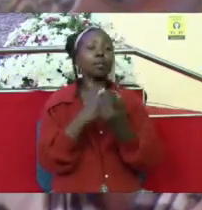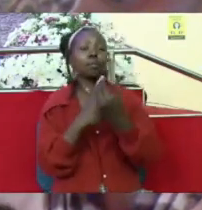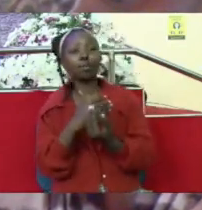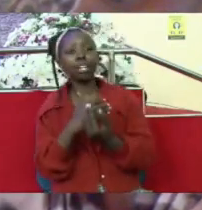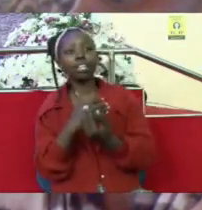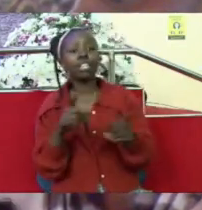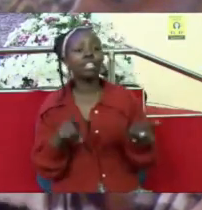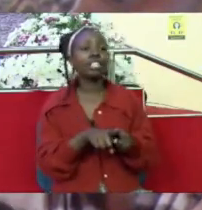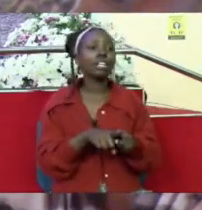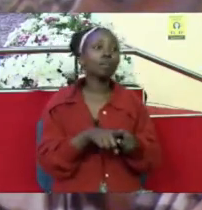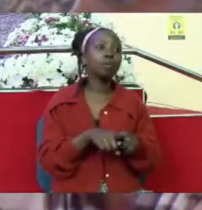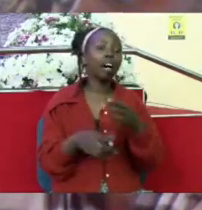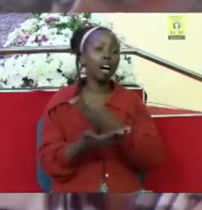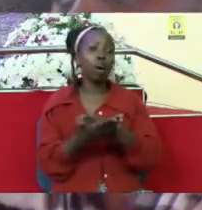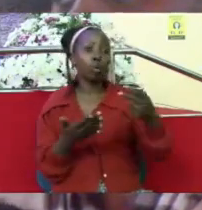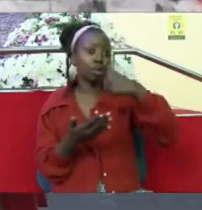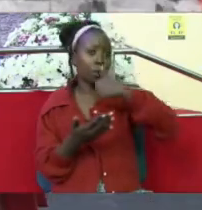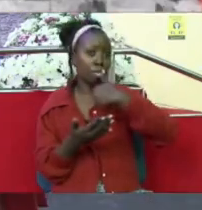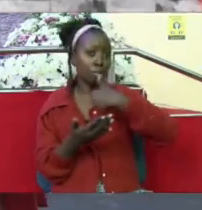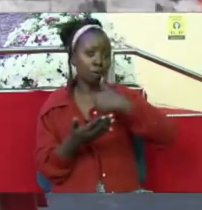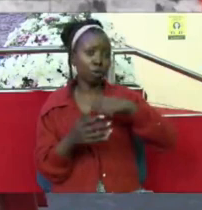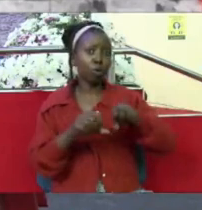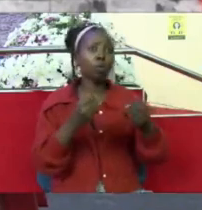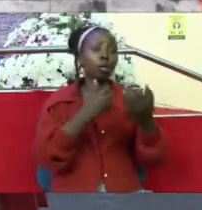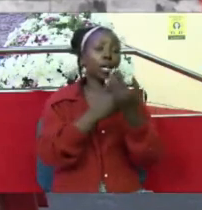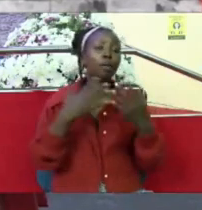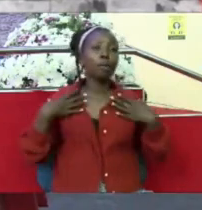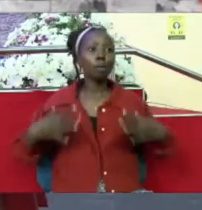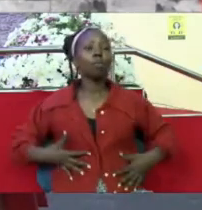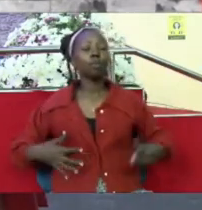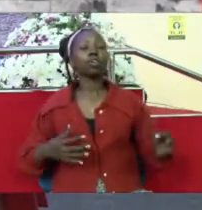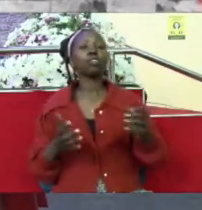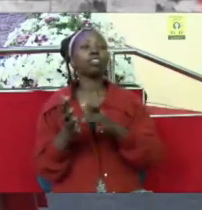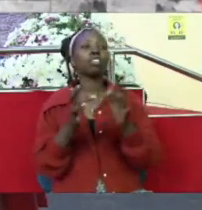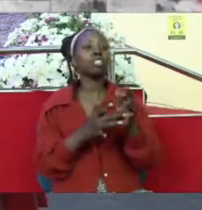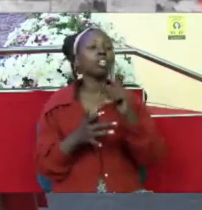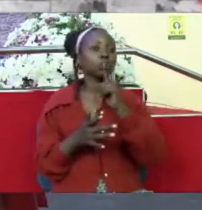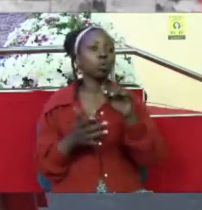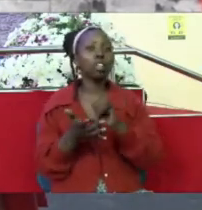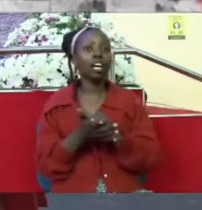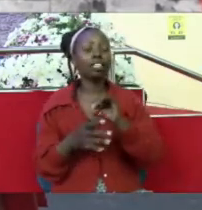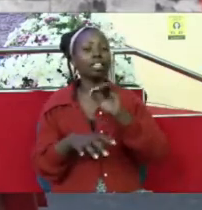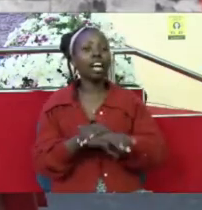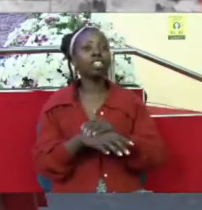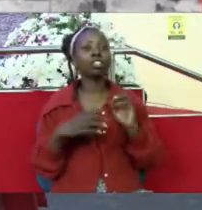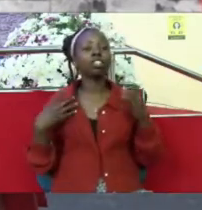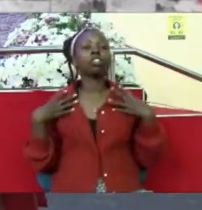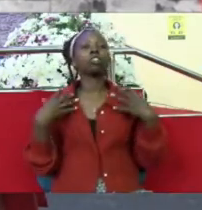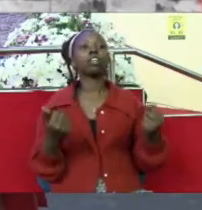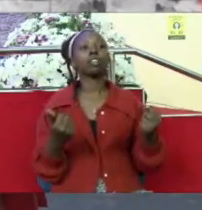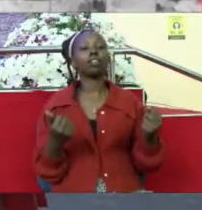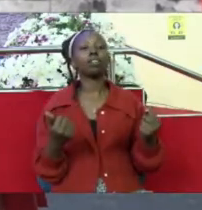and Savior. Mwili uvunjika wa Bwana yetu Yesu Kristo. For us to have strength. Ili tuweze na kuwa na nguvu. Blessed be the name of the Lord. Amen.